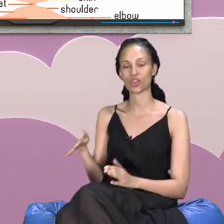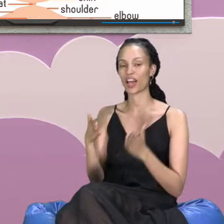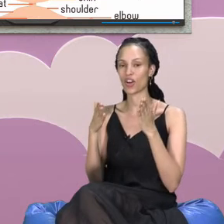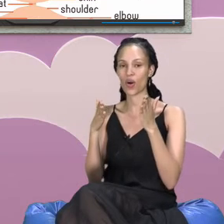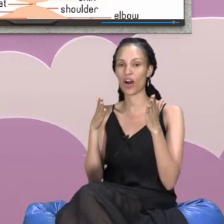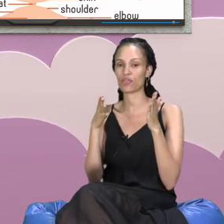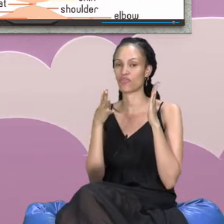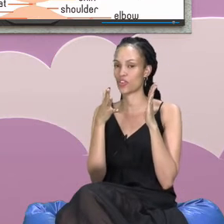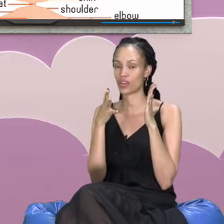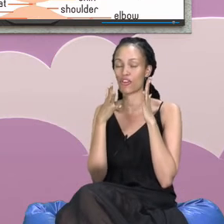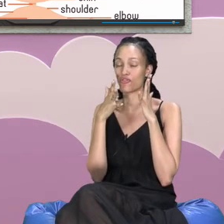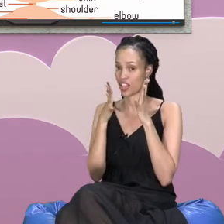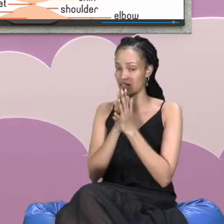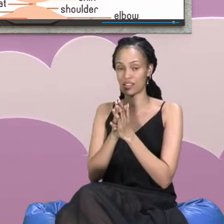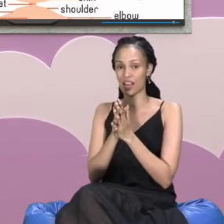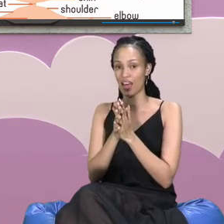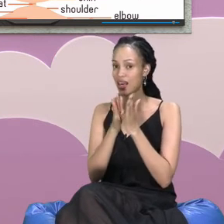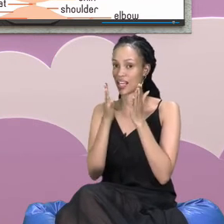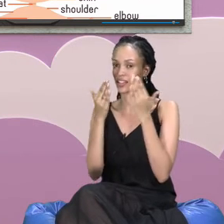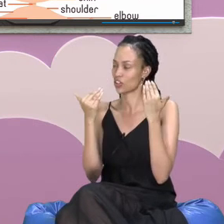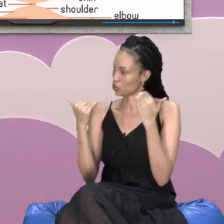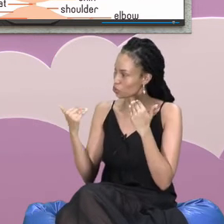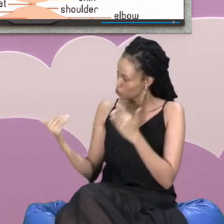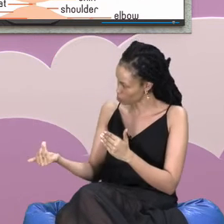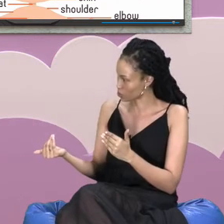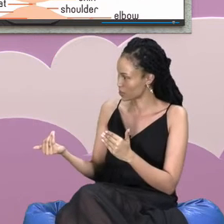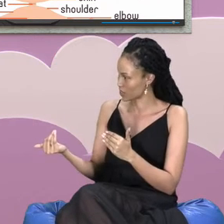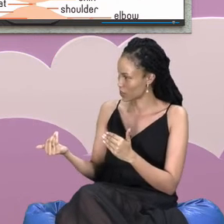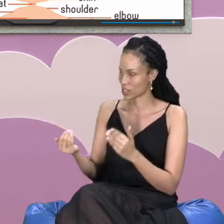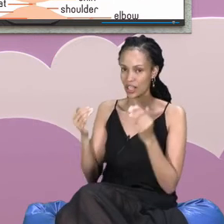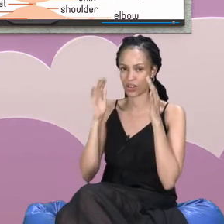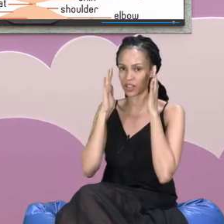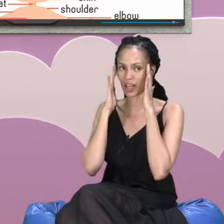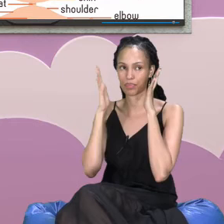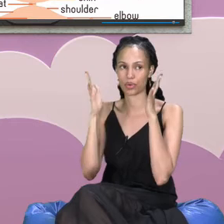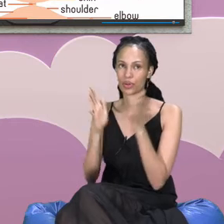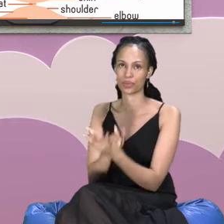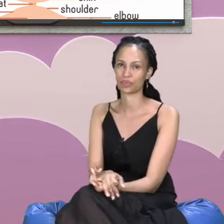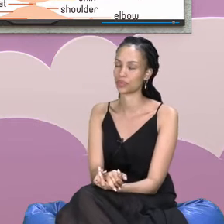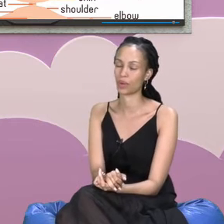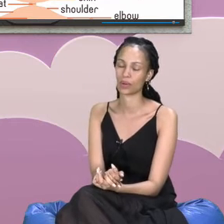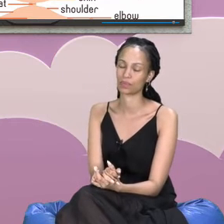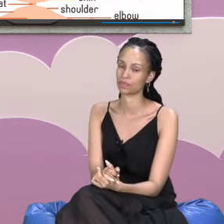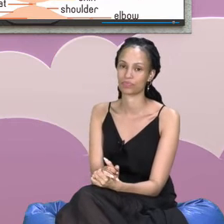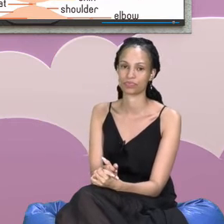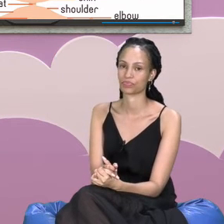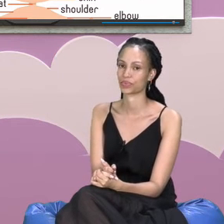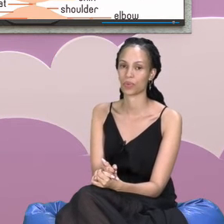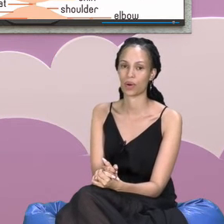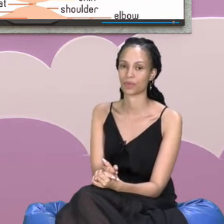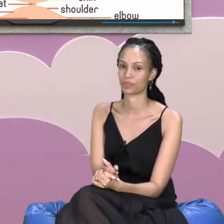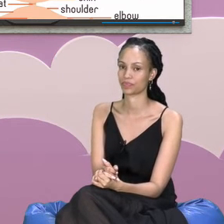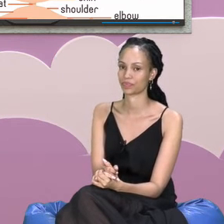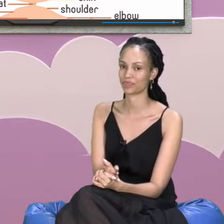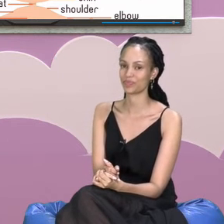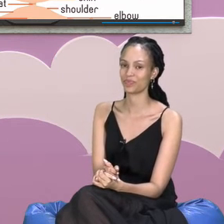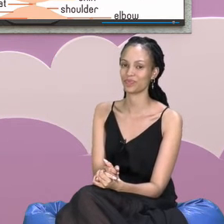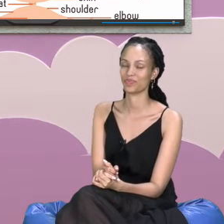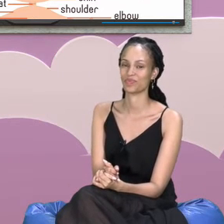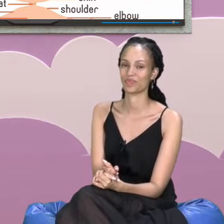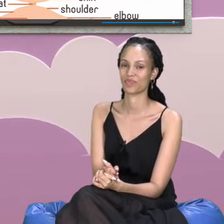is. But did you know that you produce about 40,000 liters of spit in your lifetime? What? I